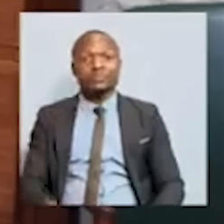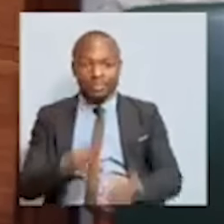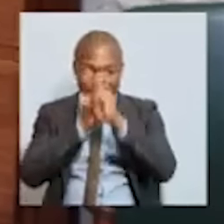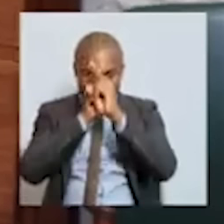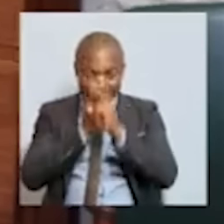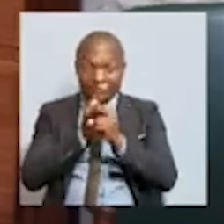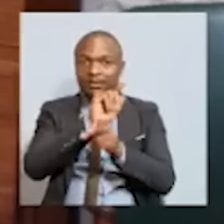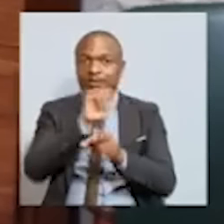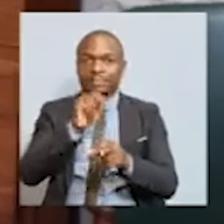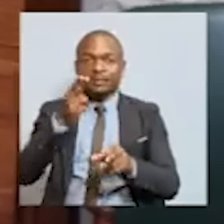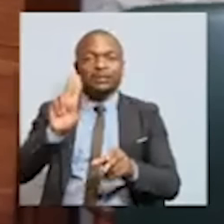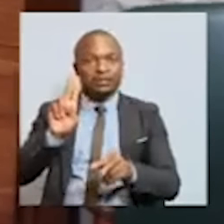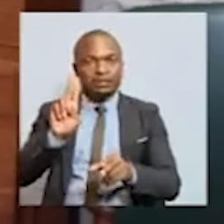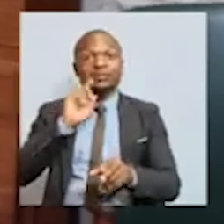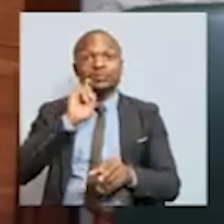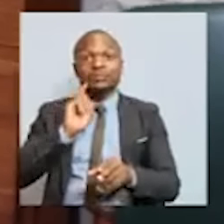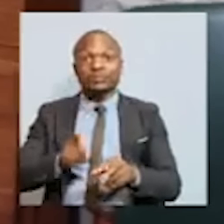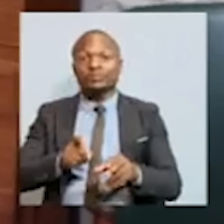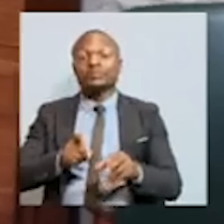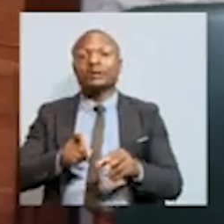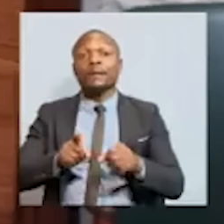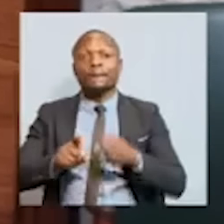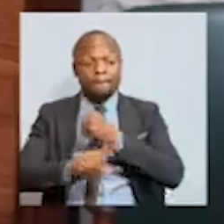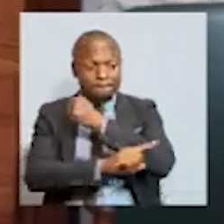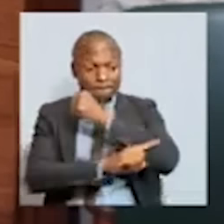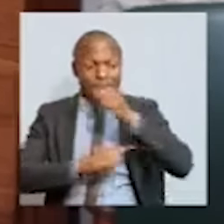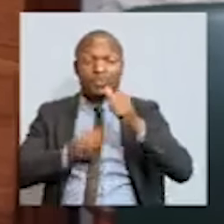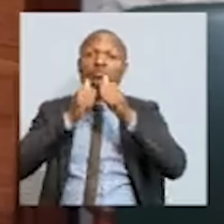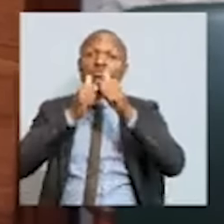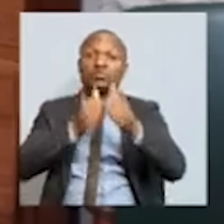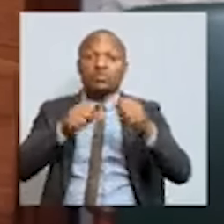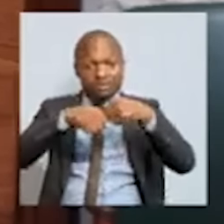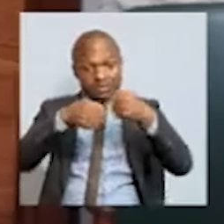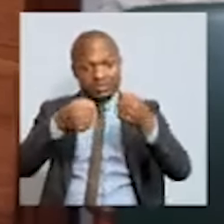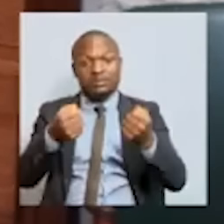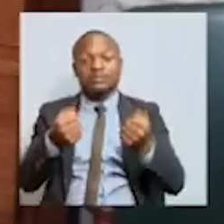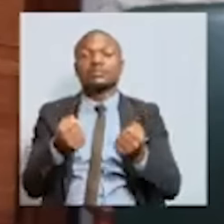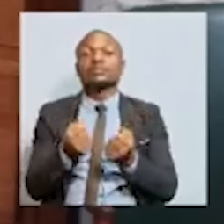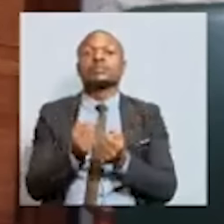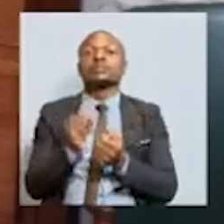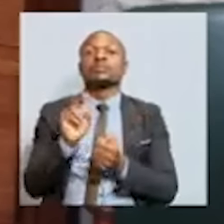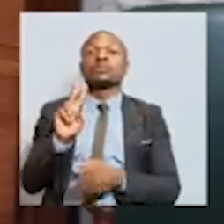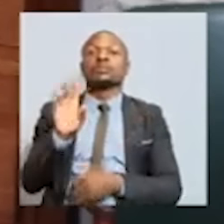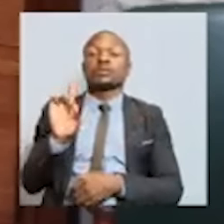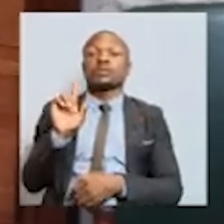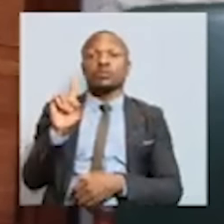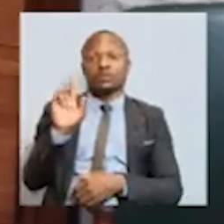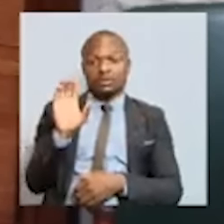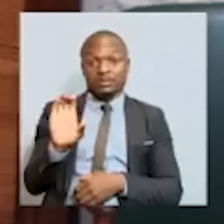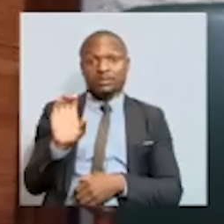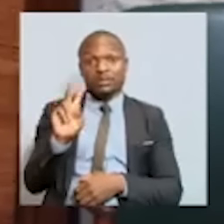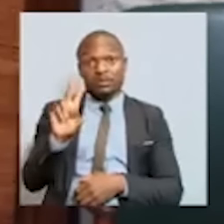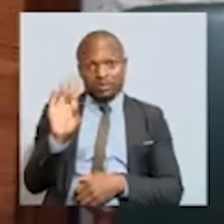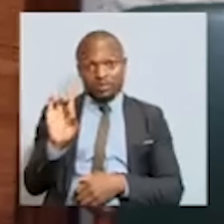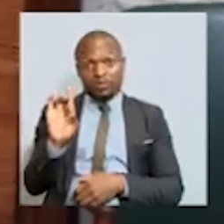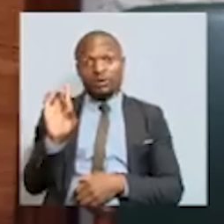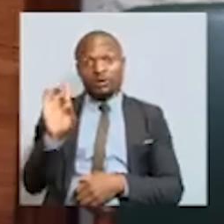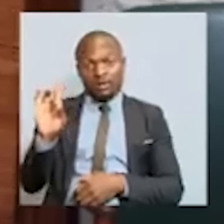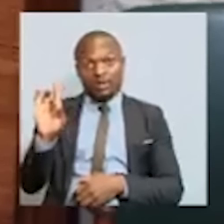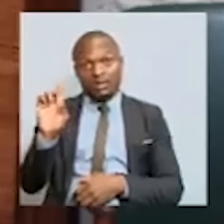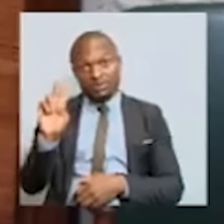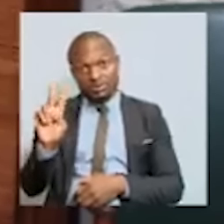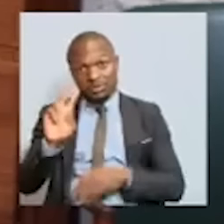Munir Zulu MP be reprimanded in accordance with Section 28(1)(c) and 28(a)(2) of